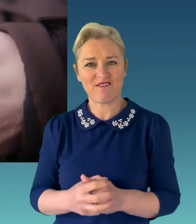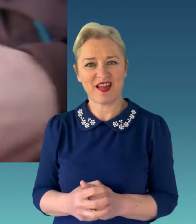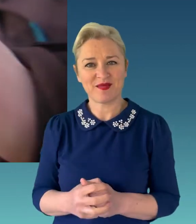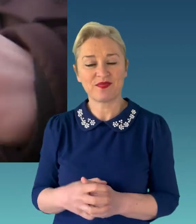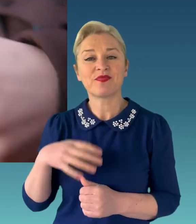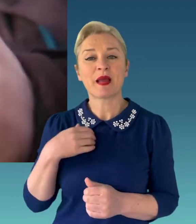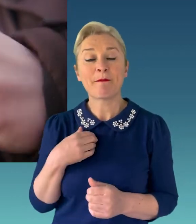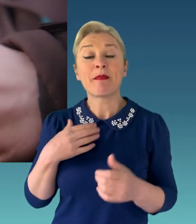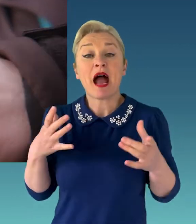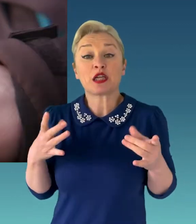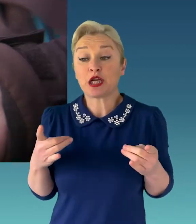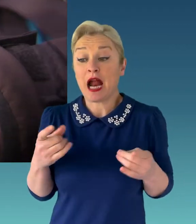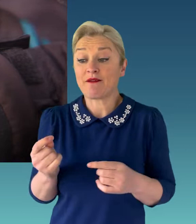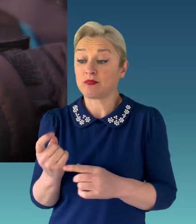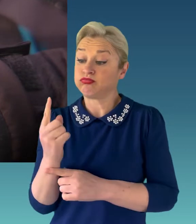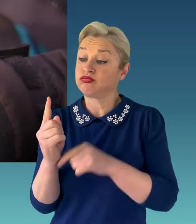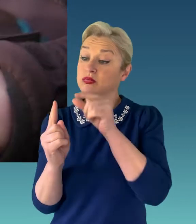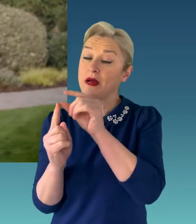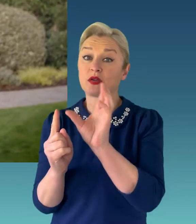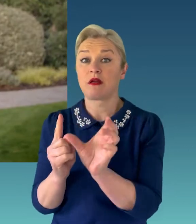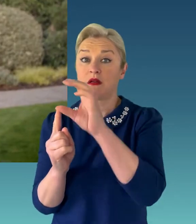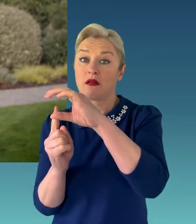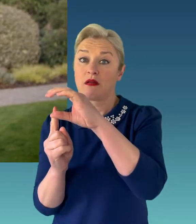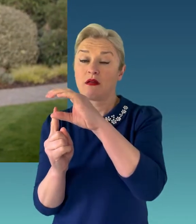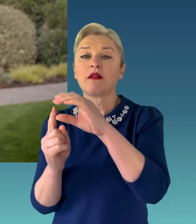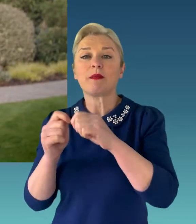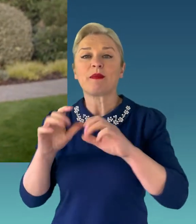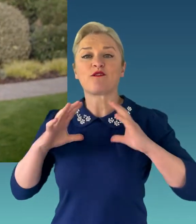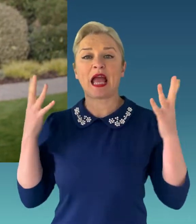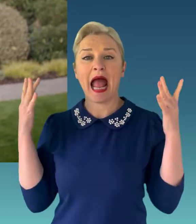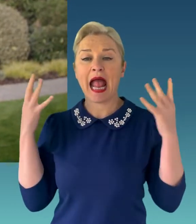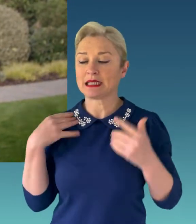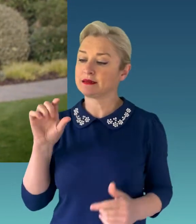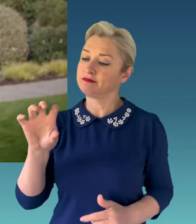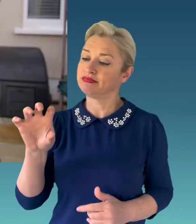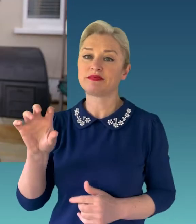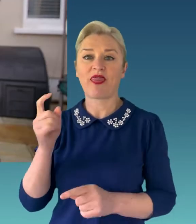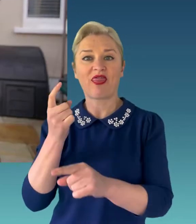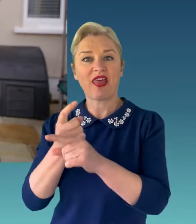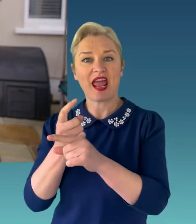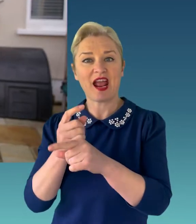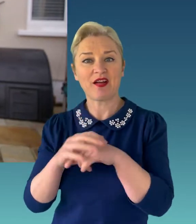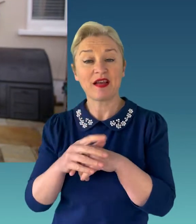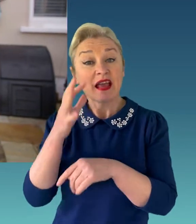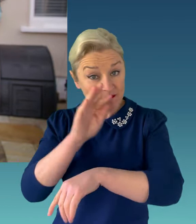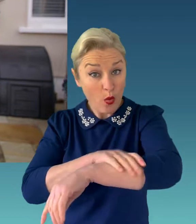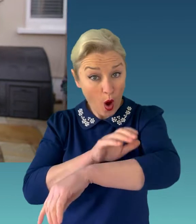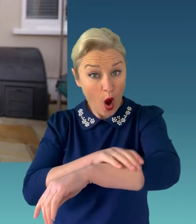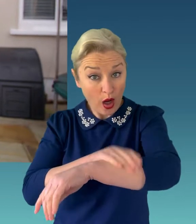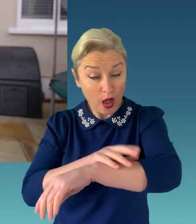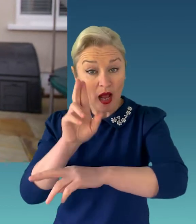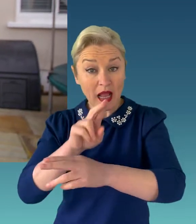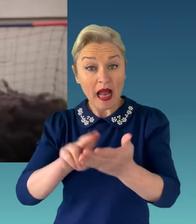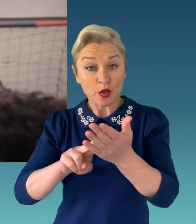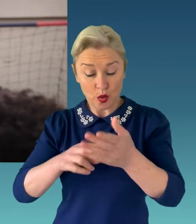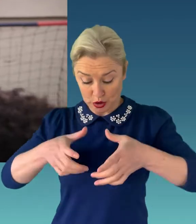I've got a mount on my chair that I can attach my phone to, so that I don't have to hold it all the time. If you're walking, you can use a chest